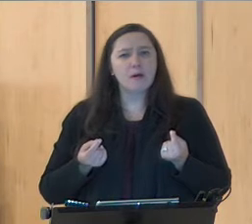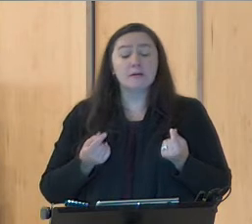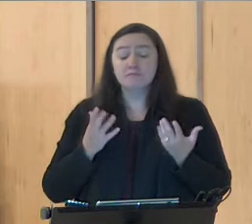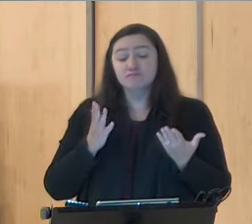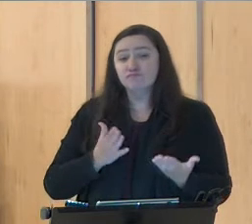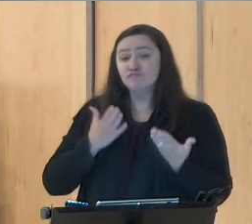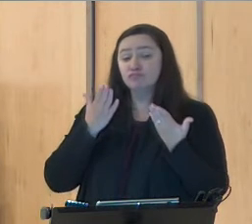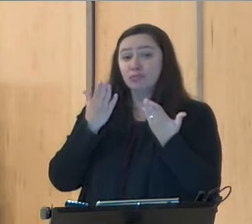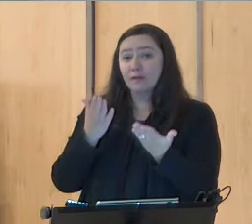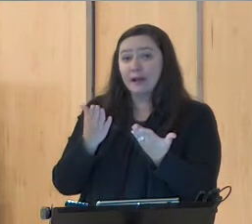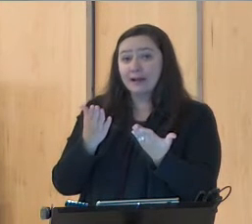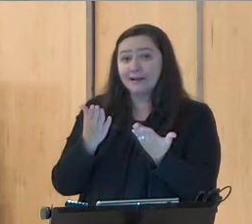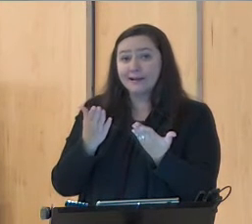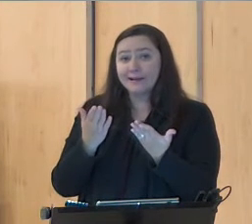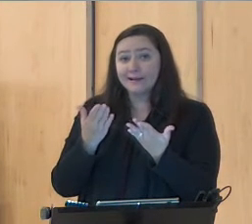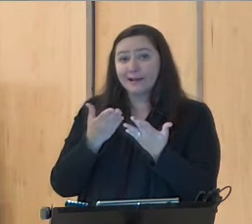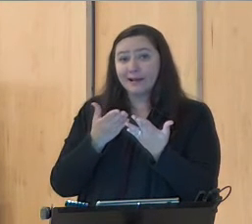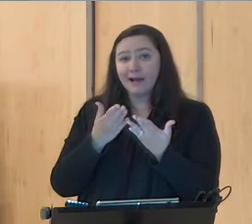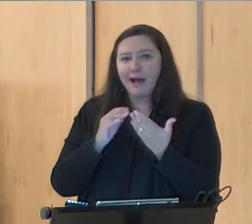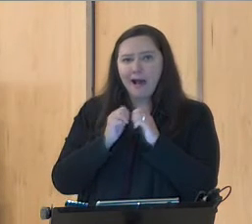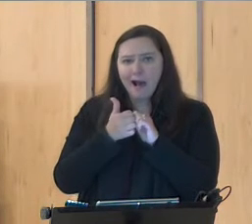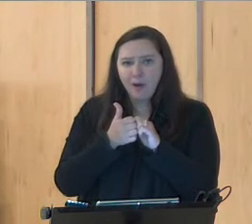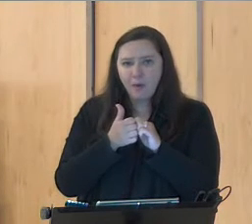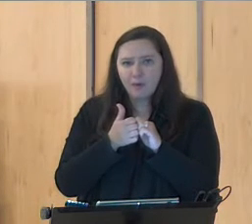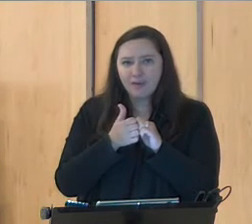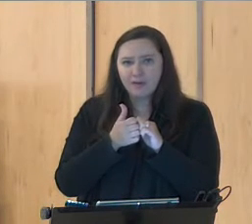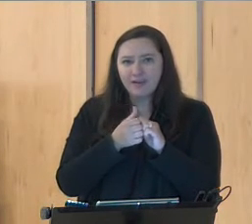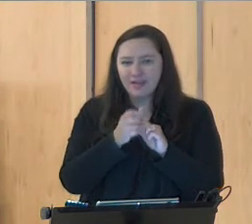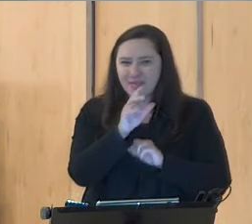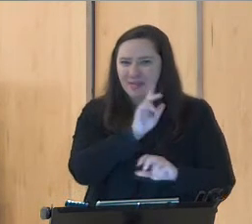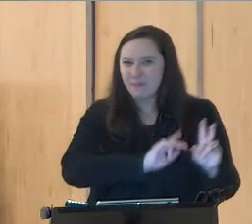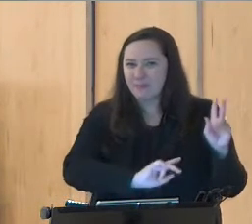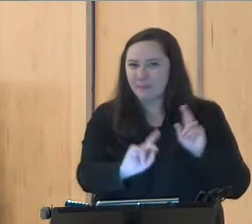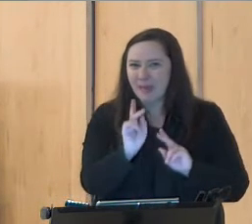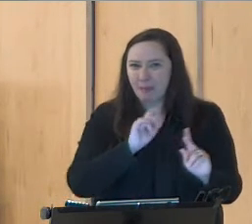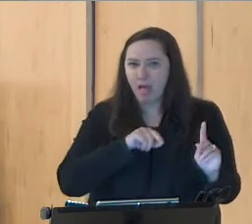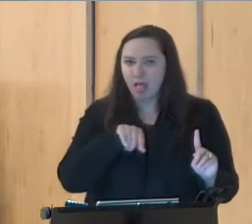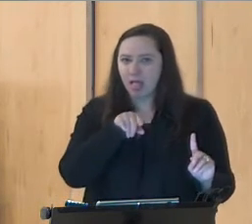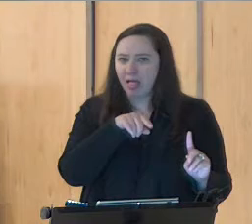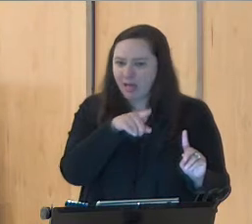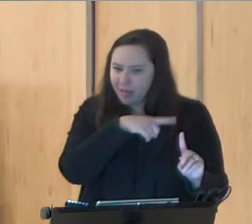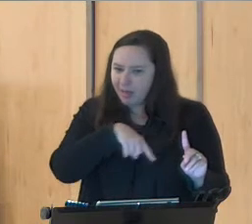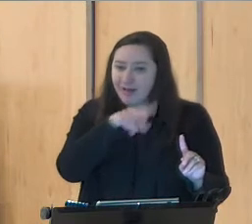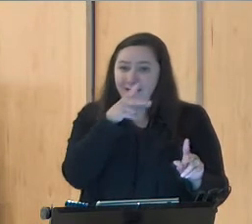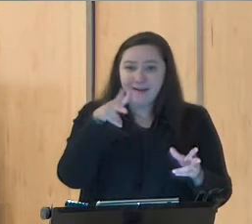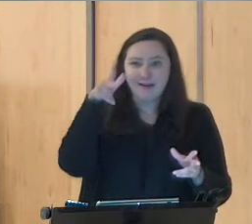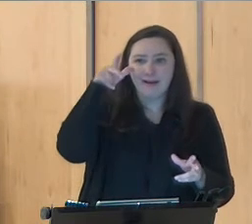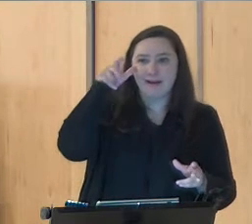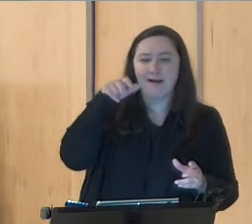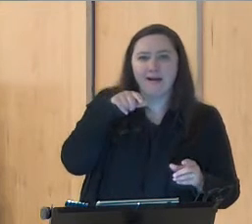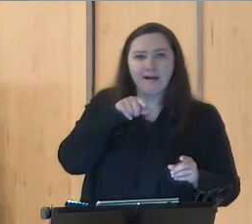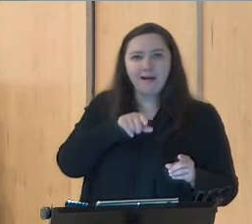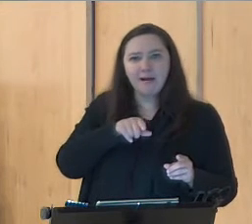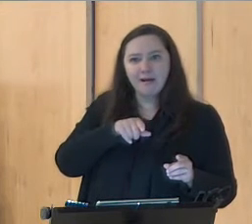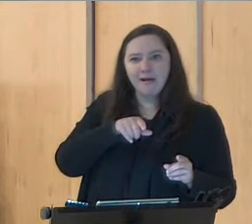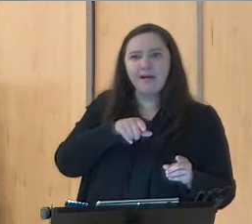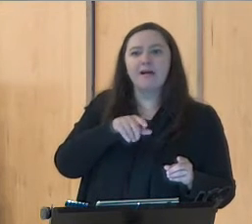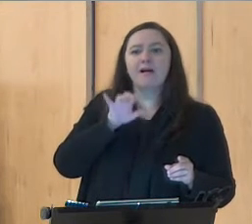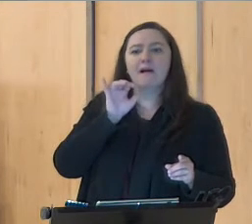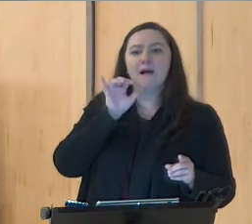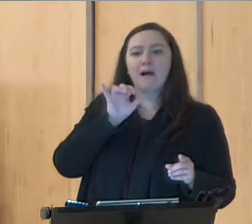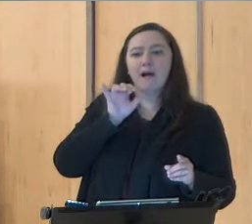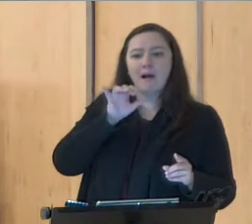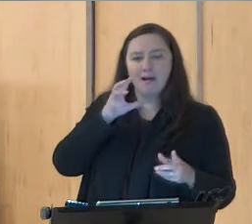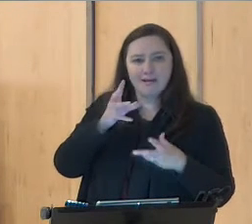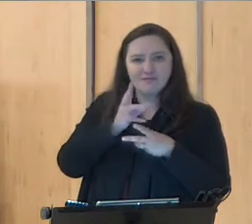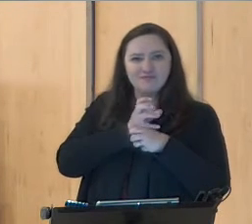disciples through the people who would hear and receive their message. And so